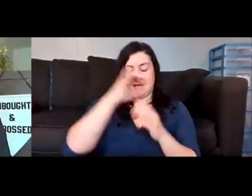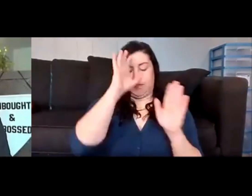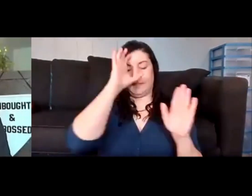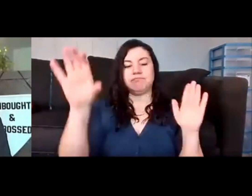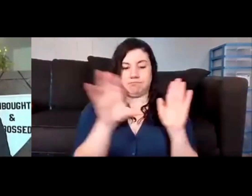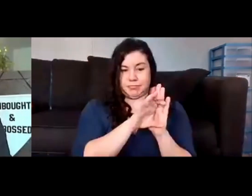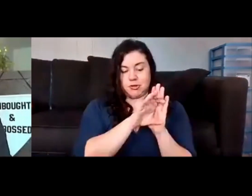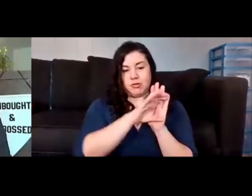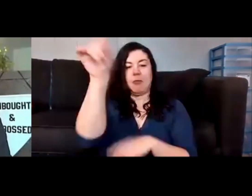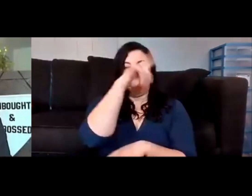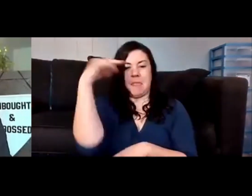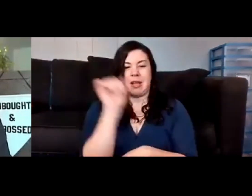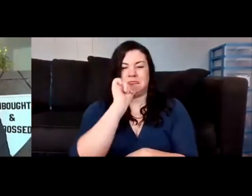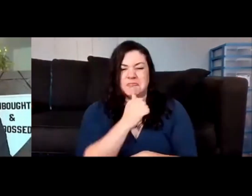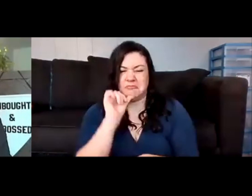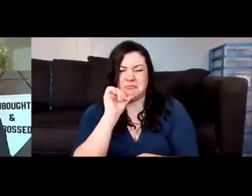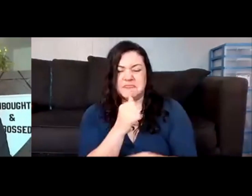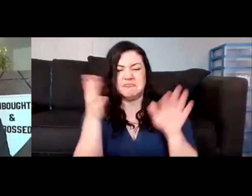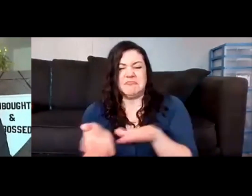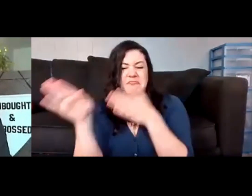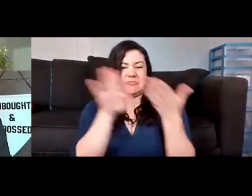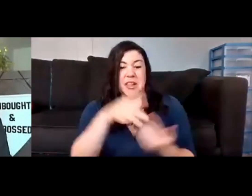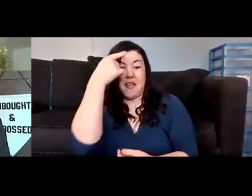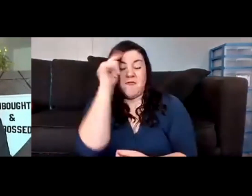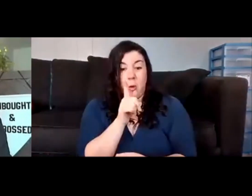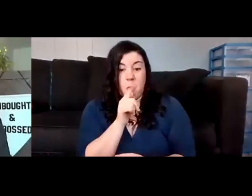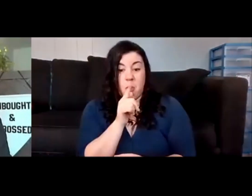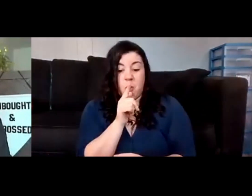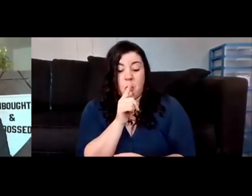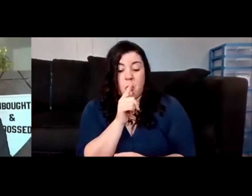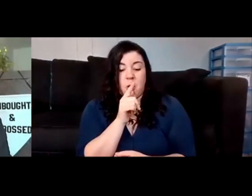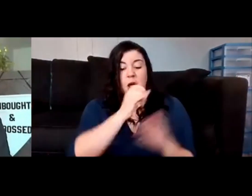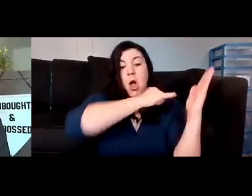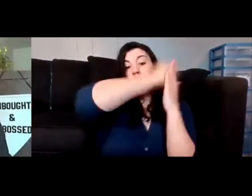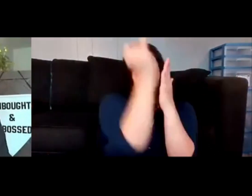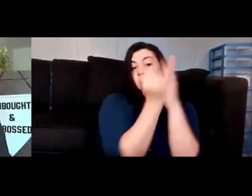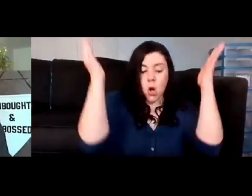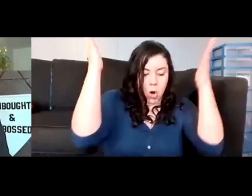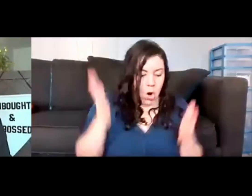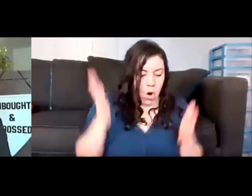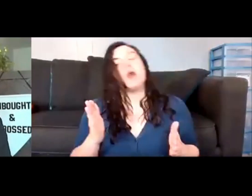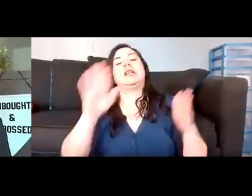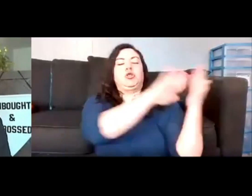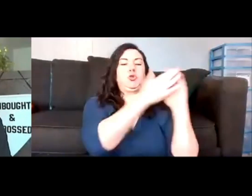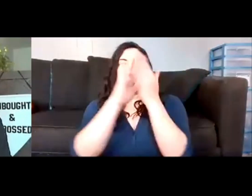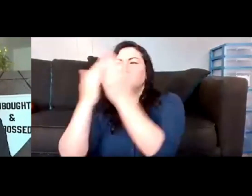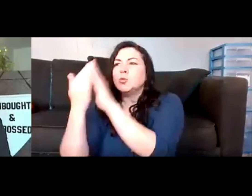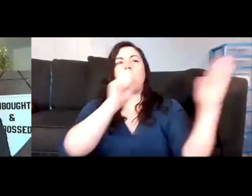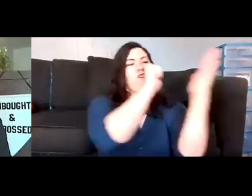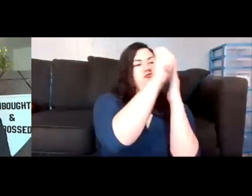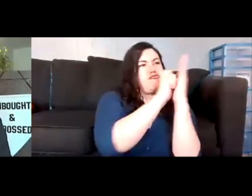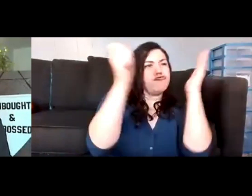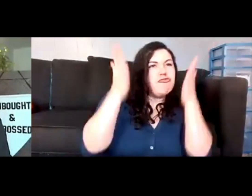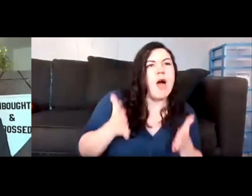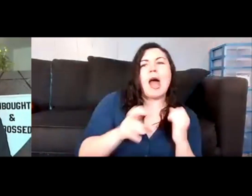museum professionals, educators, artists, community organizers, artists, activists, writers,